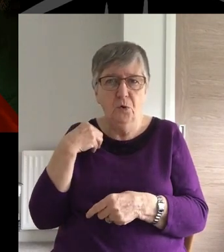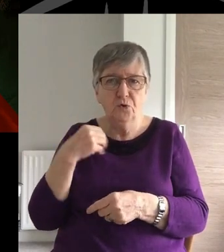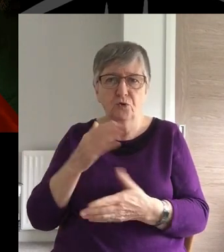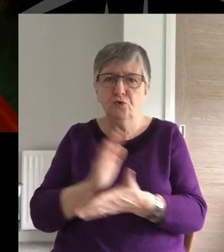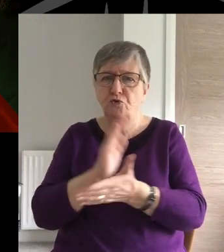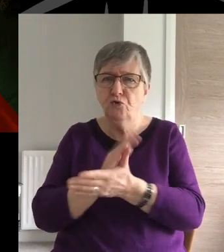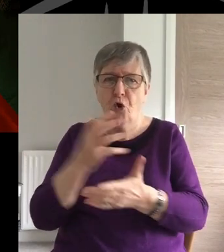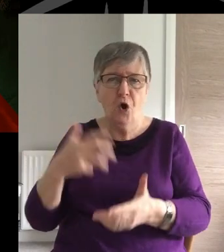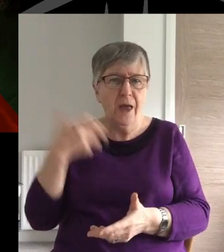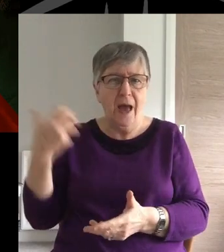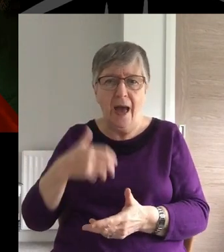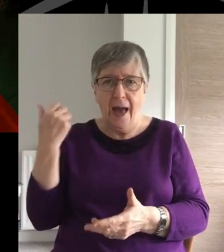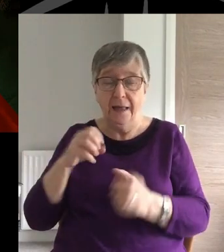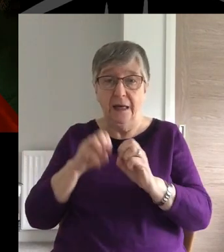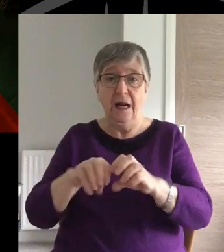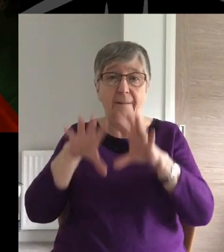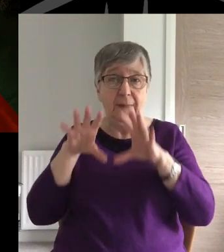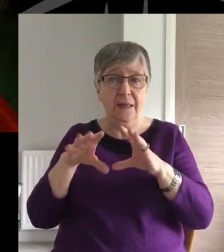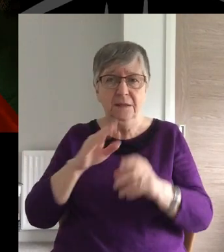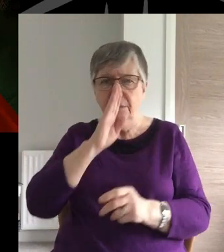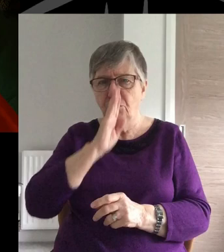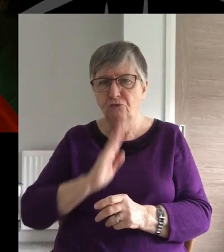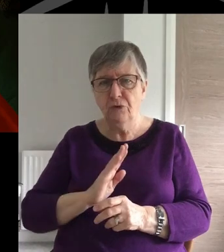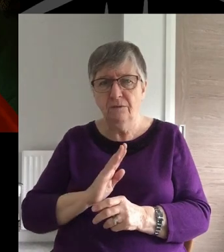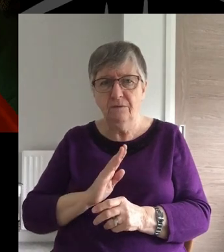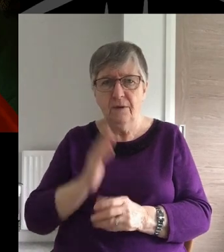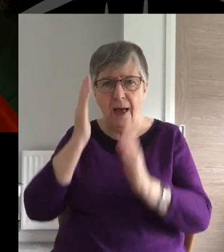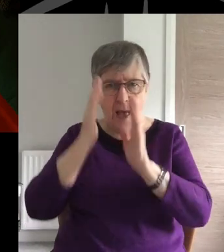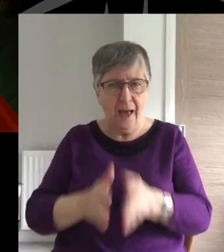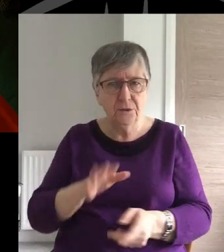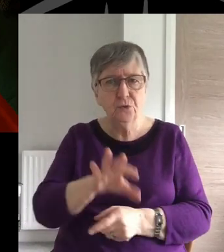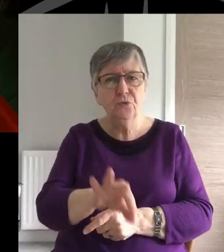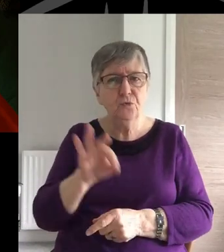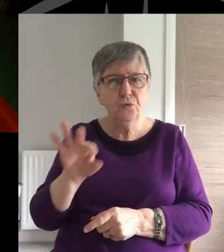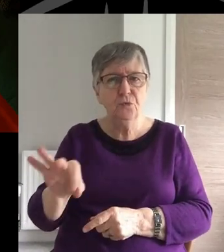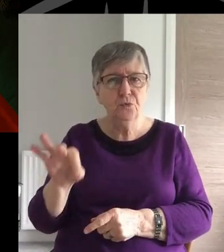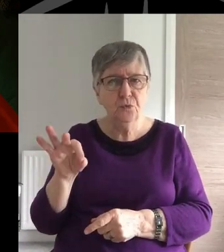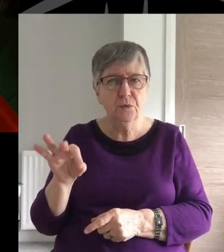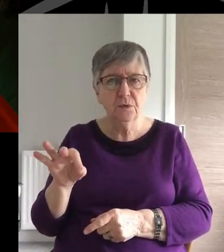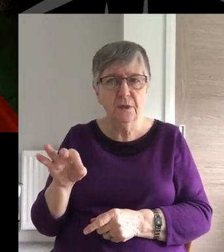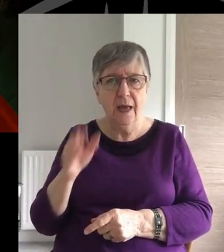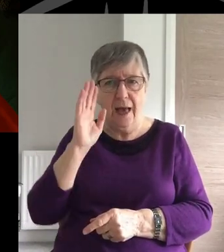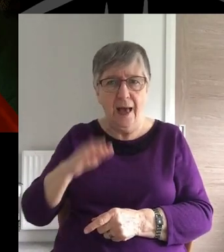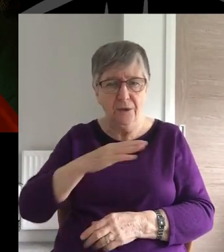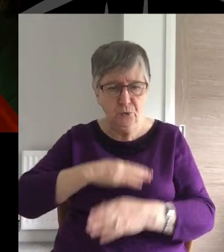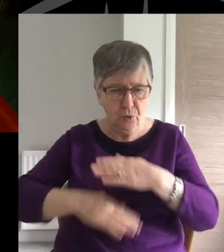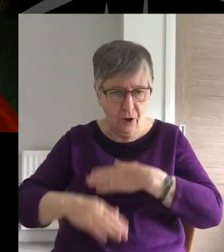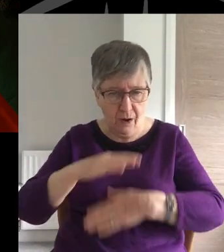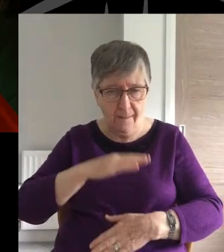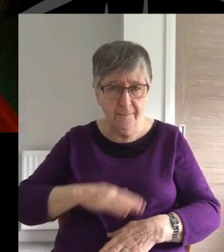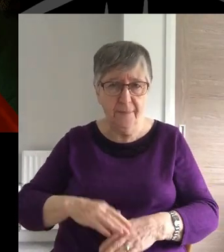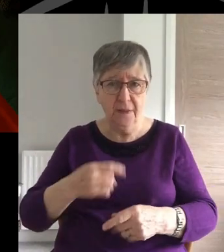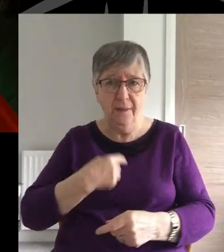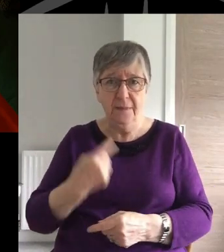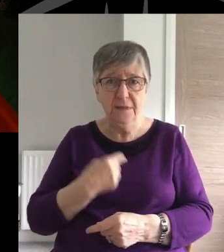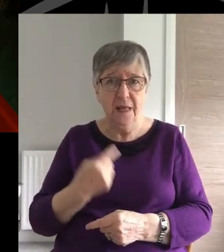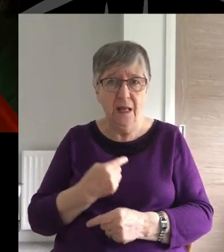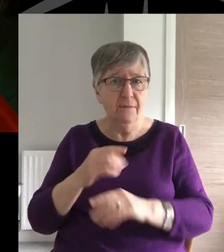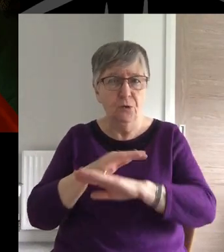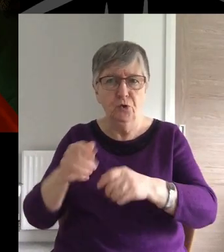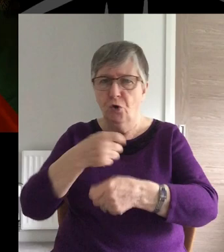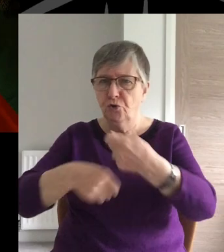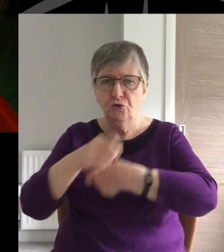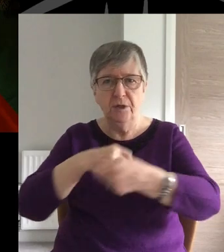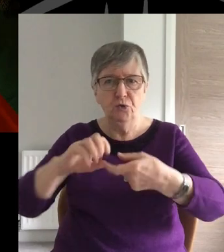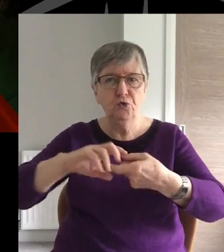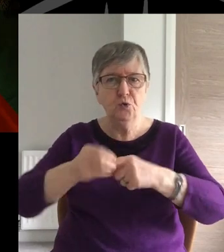joy, anger, amazement, grief. He had to make choices. He had to humble himself further and not turn